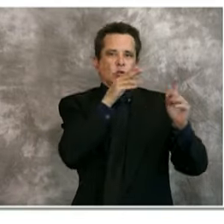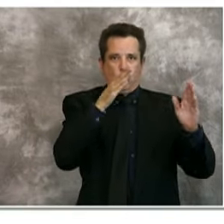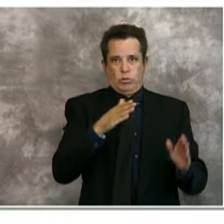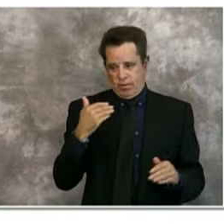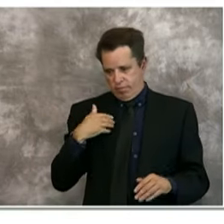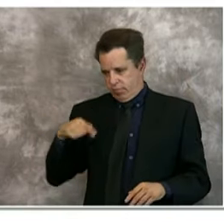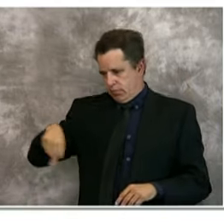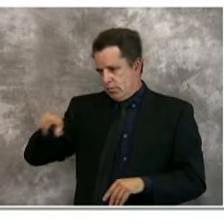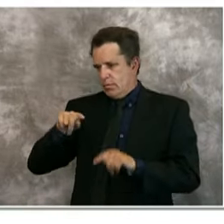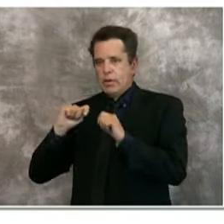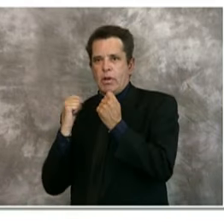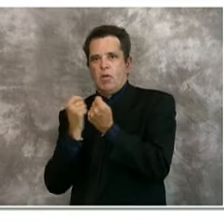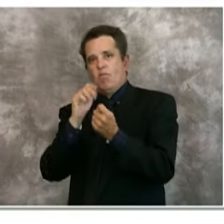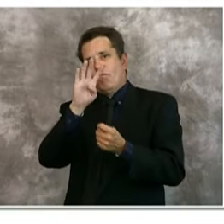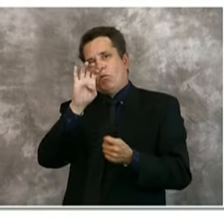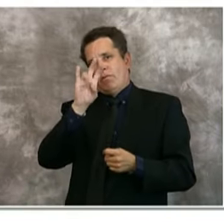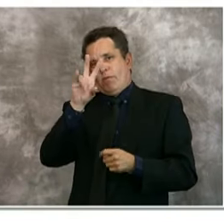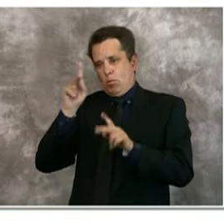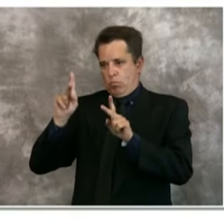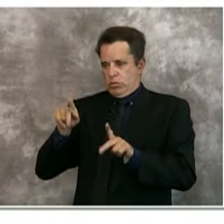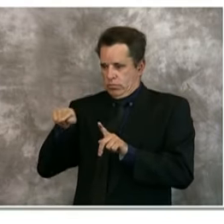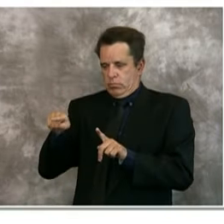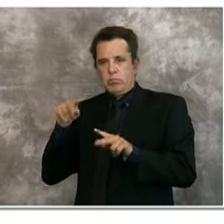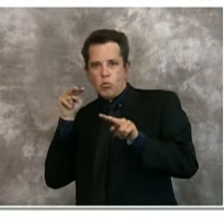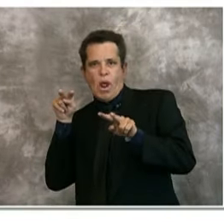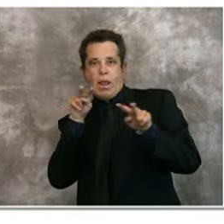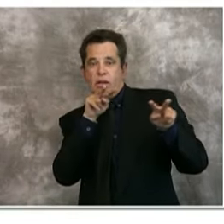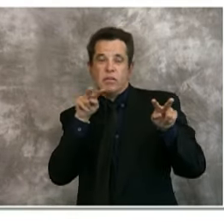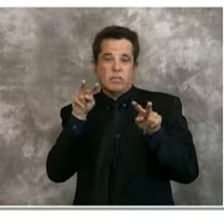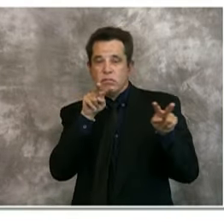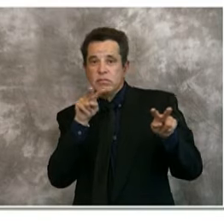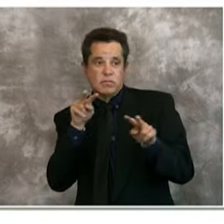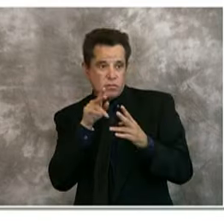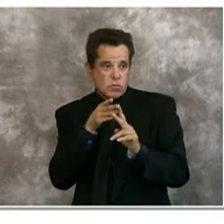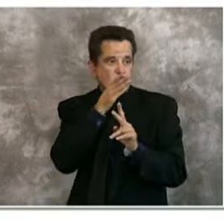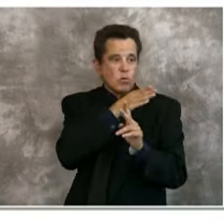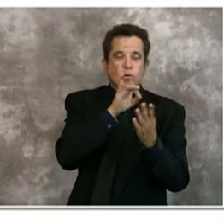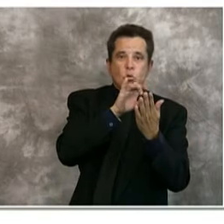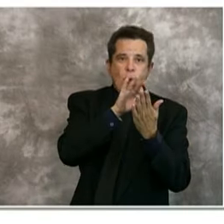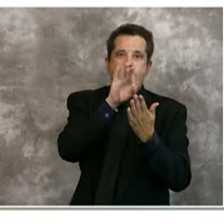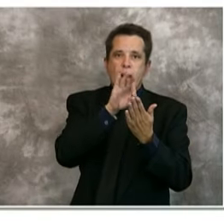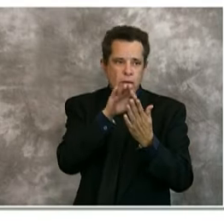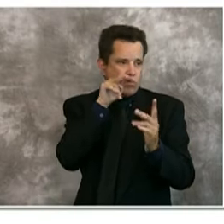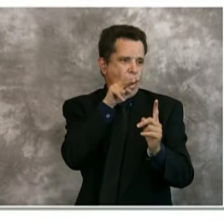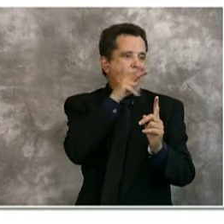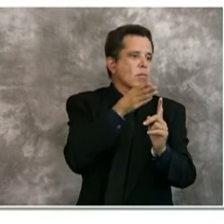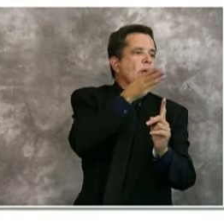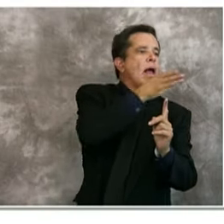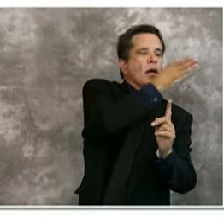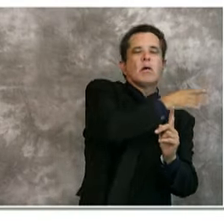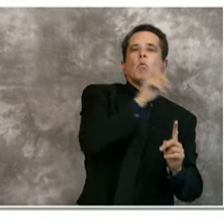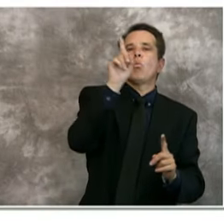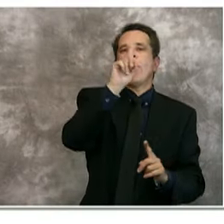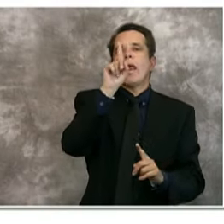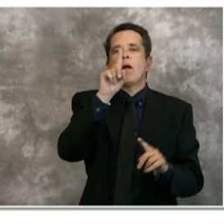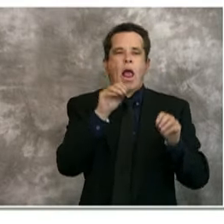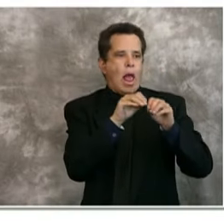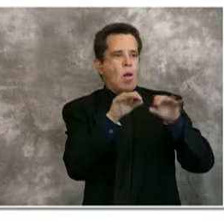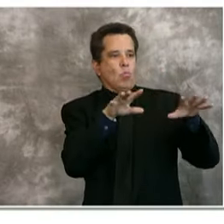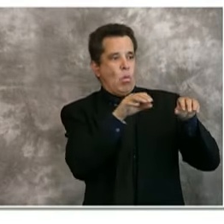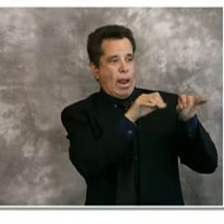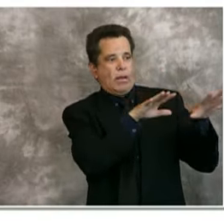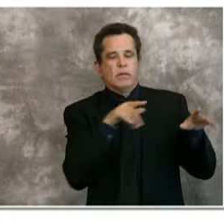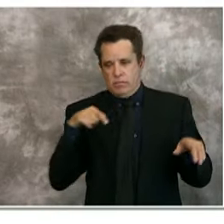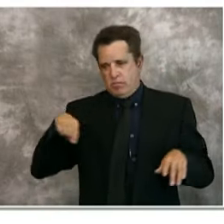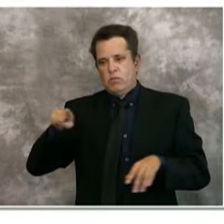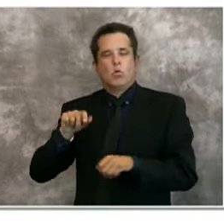have every day that are working to track down the close contacts and the sources and links to possible outbreaks to guide our ability to manage